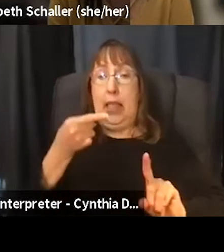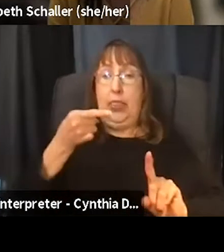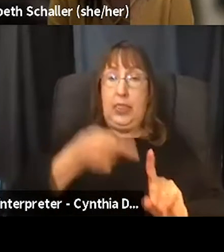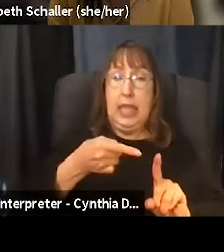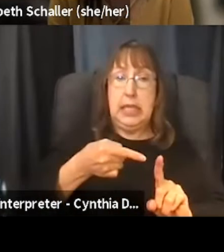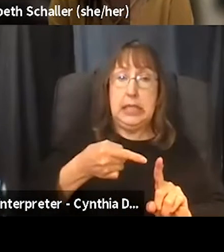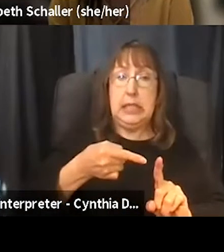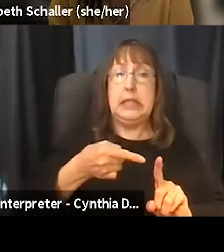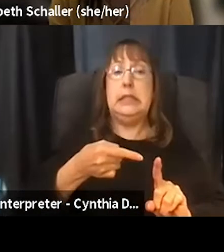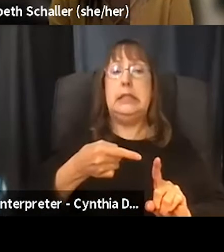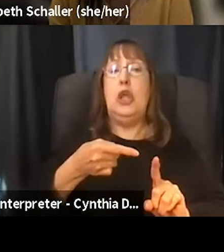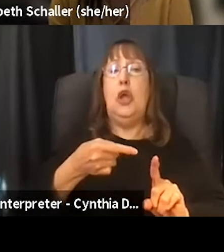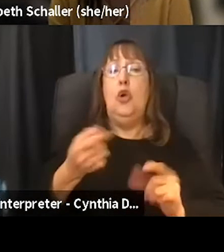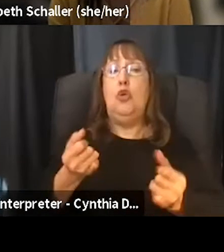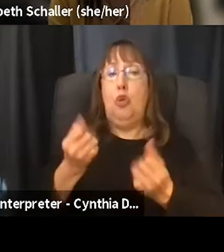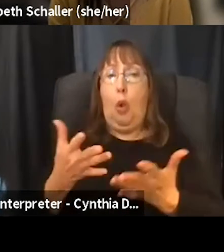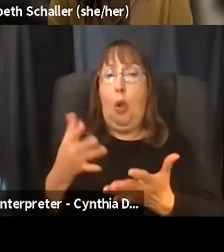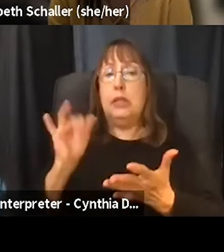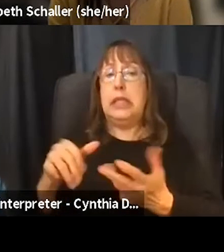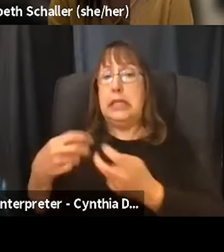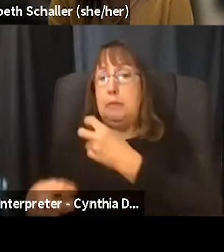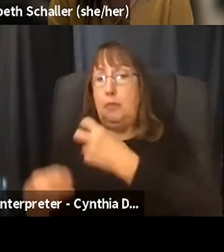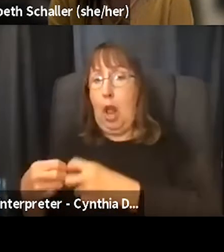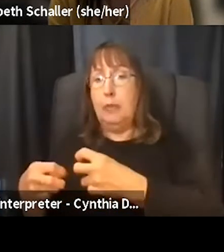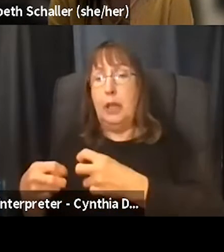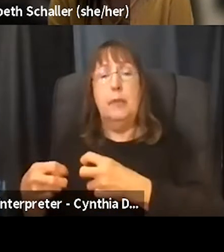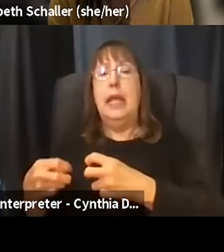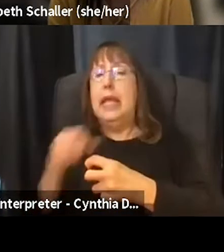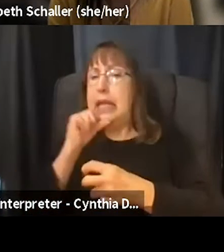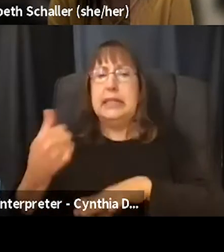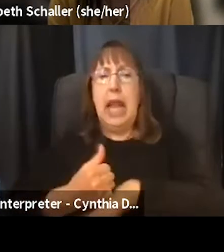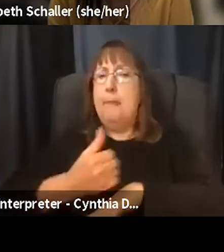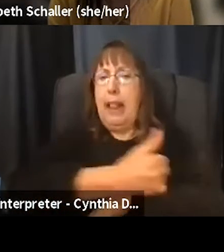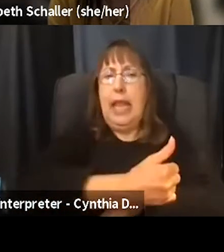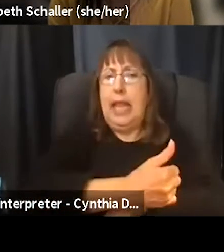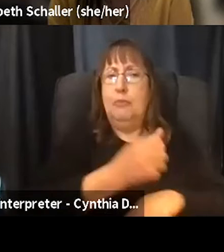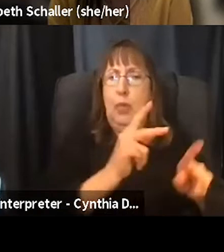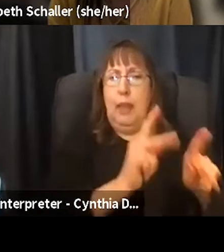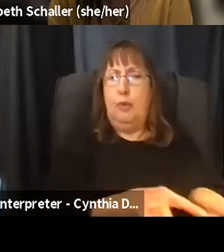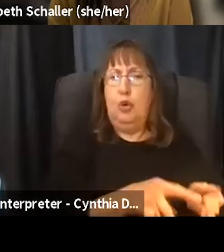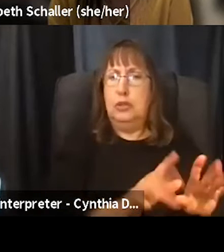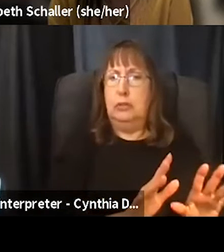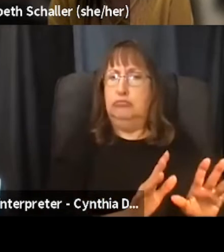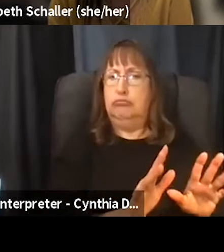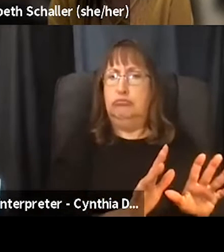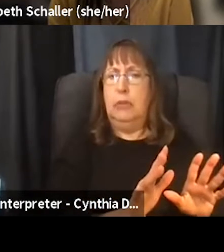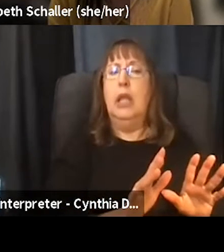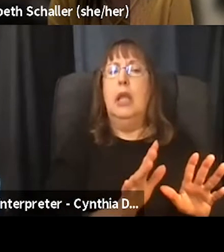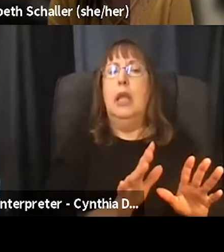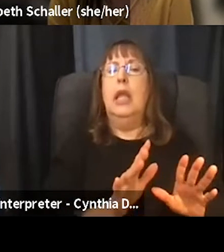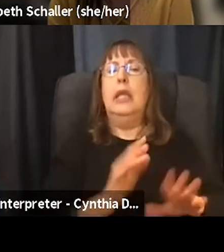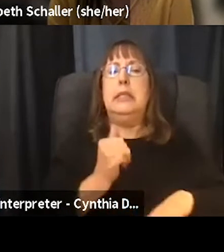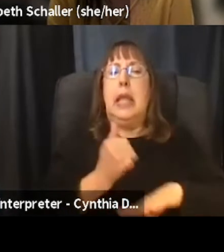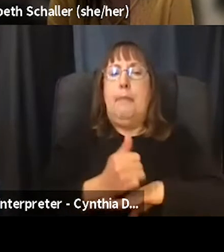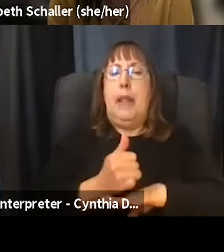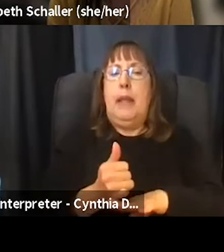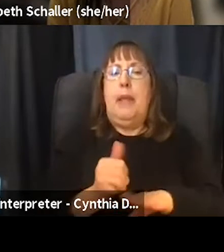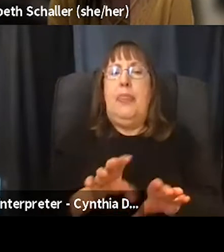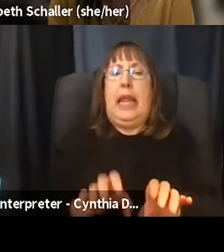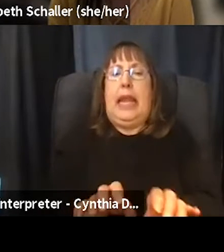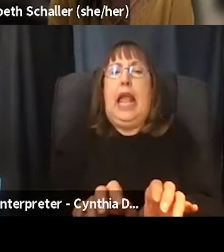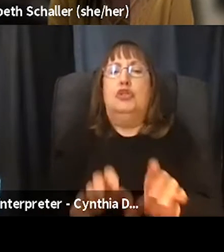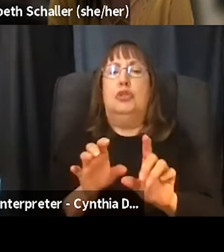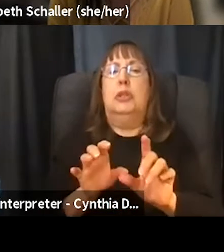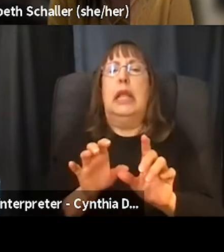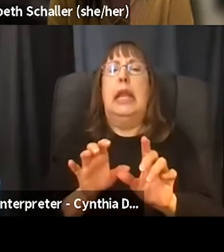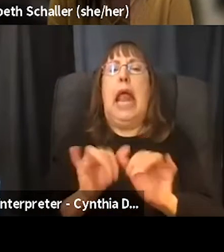this problem, there's not necessarily blame on the person. It's more a blame on the action and how do we